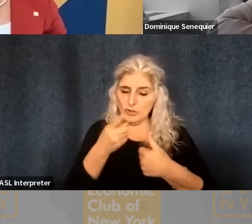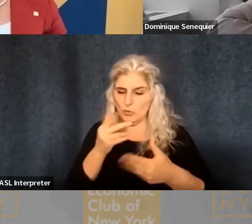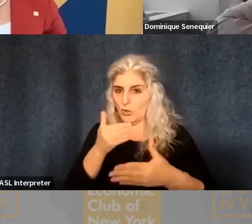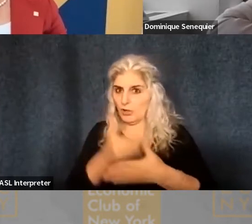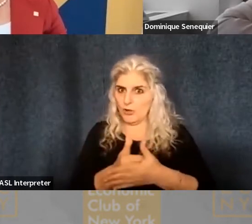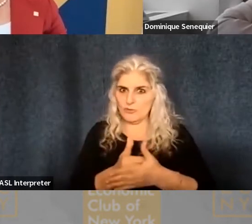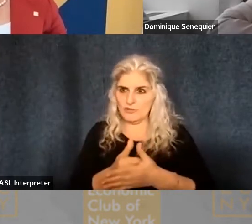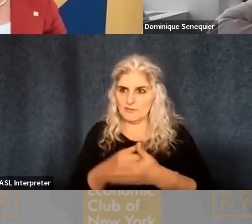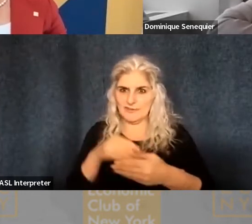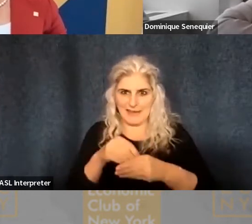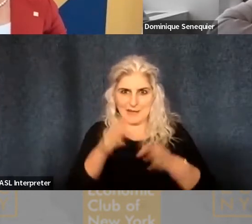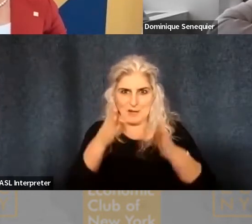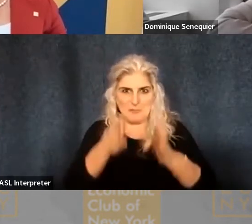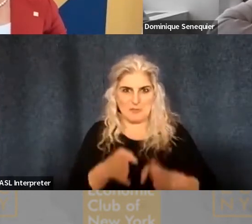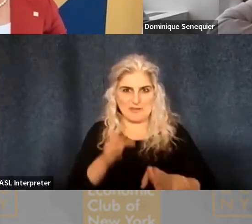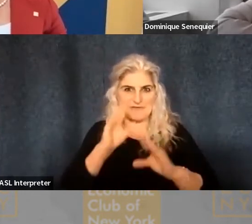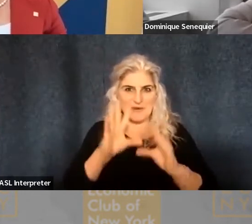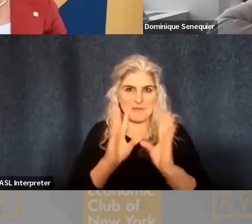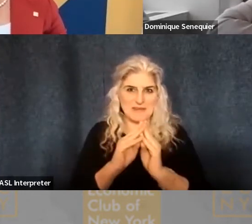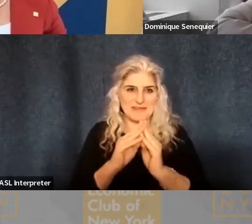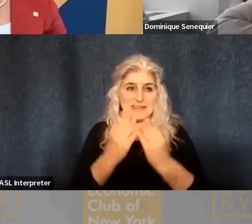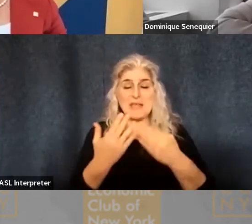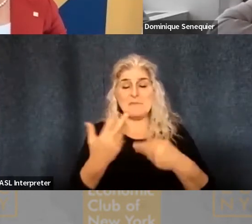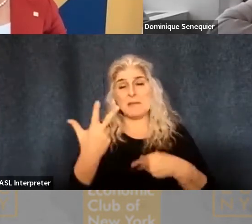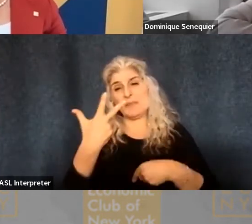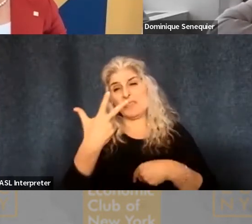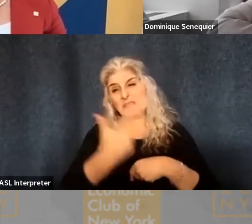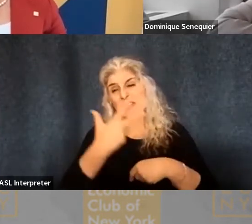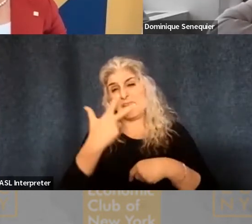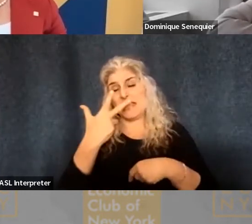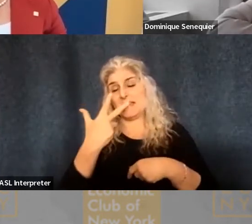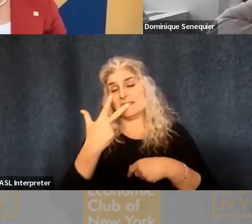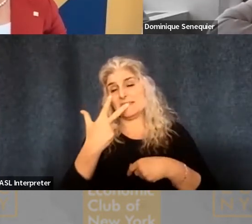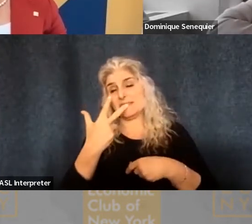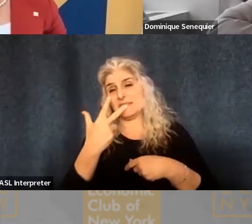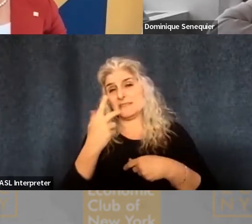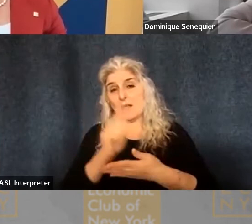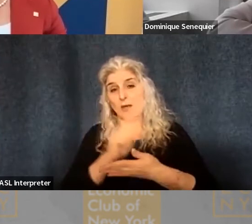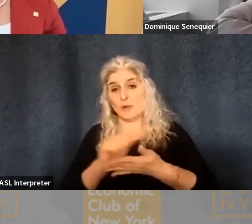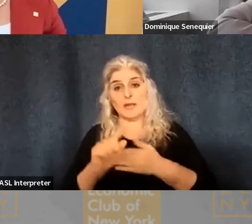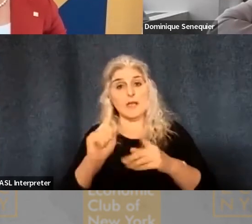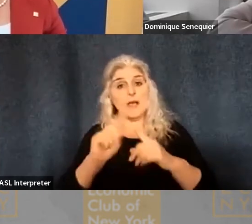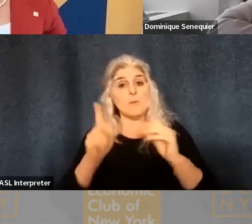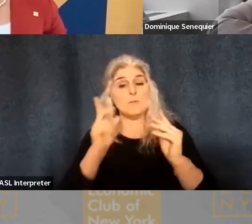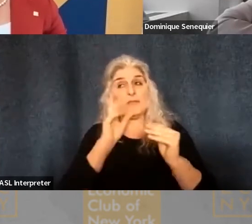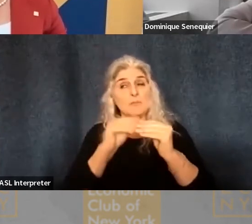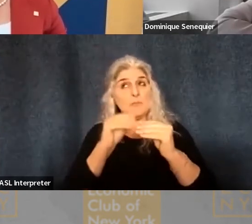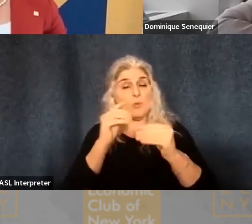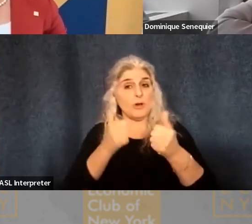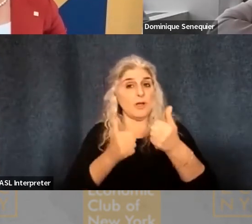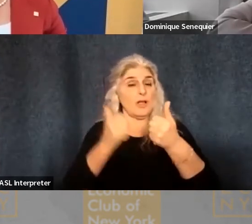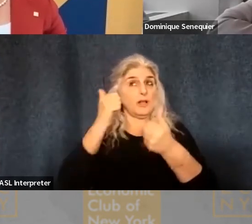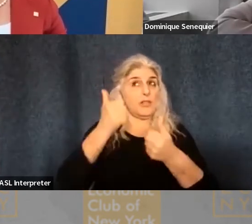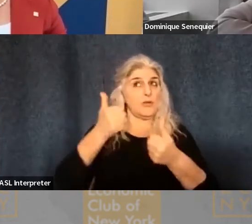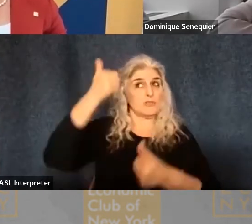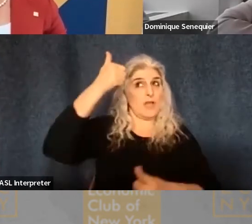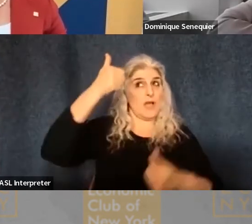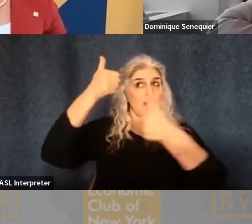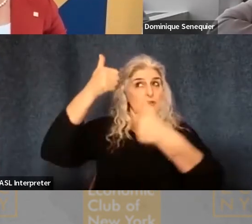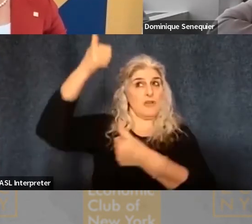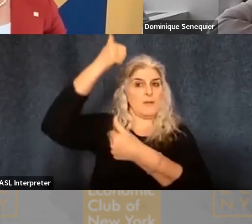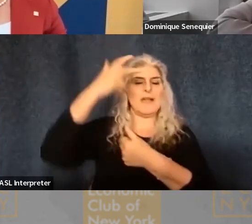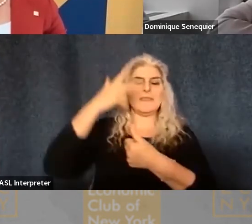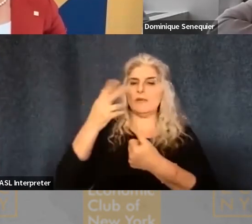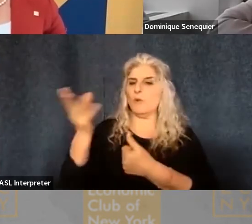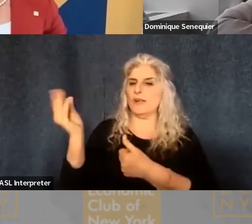meetings. Yes, maybe 3 days a week or every other week, but the closer you are, they really want you to then relocate.